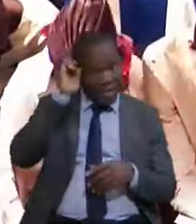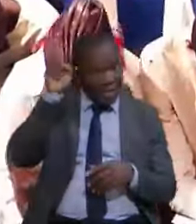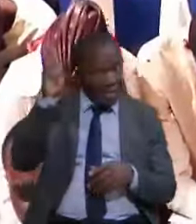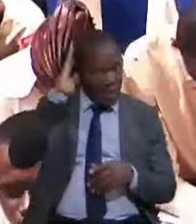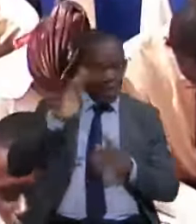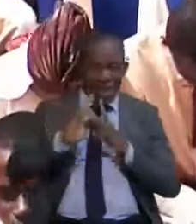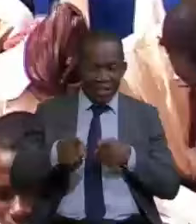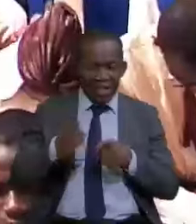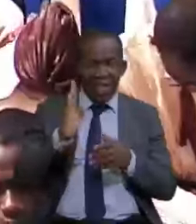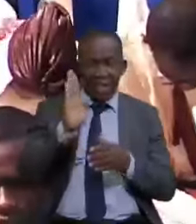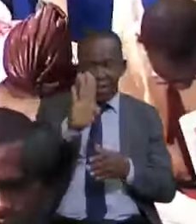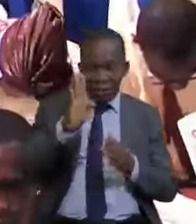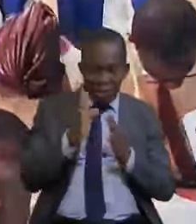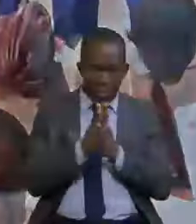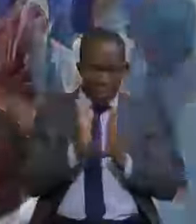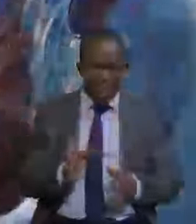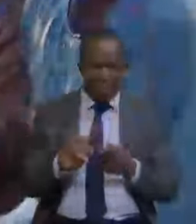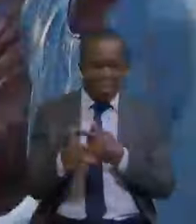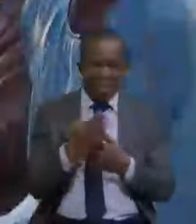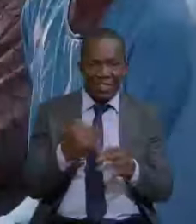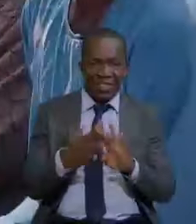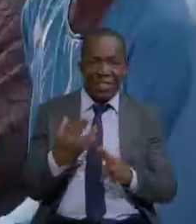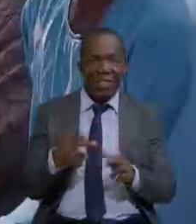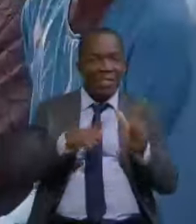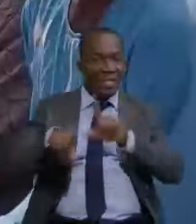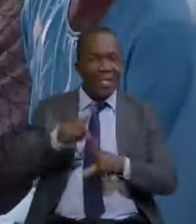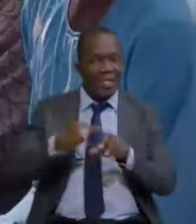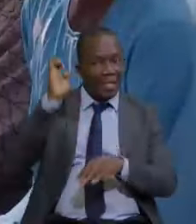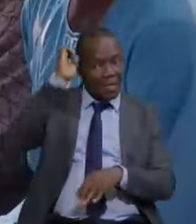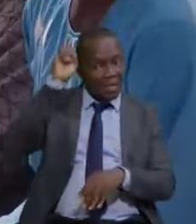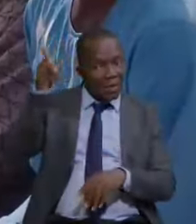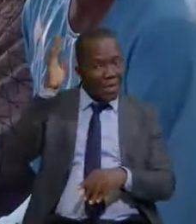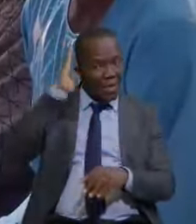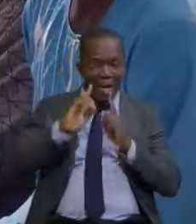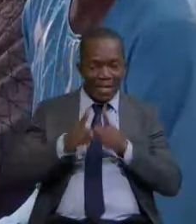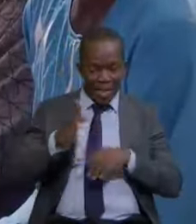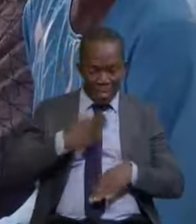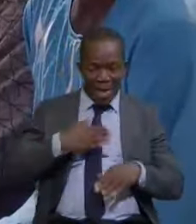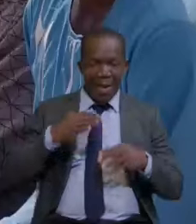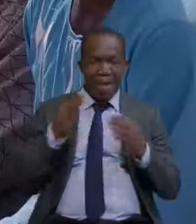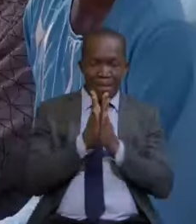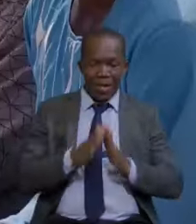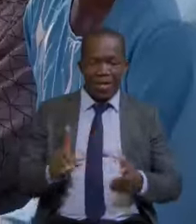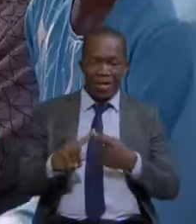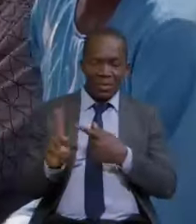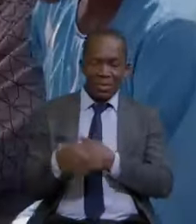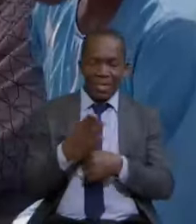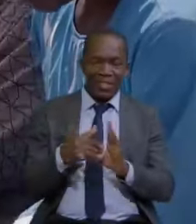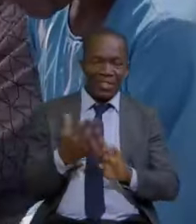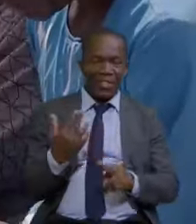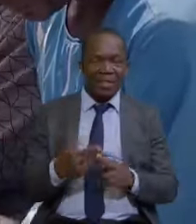today. He will answer in Jesus' name. Look at number one, the